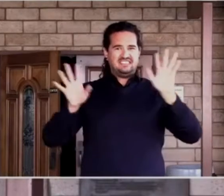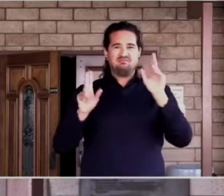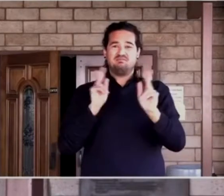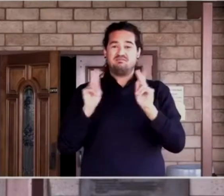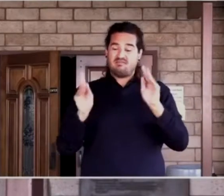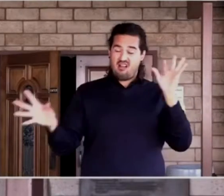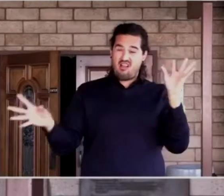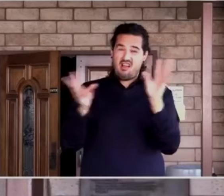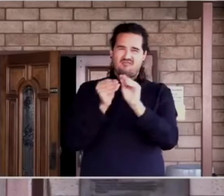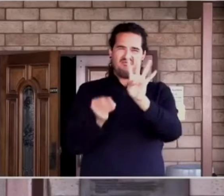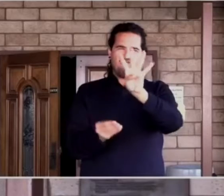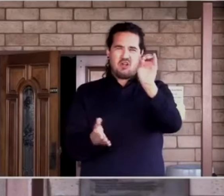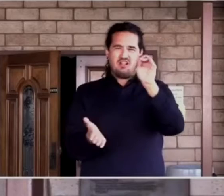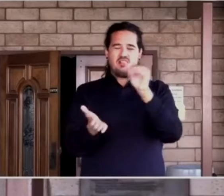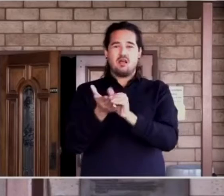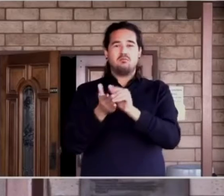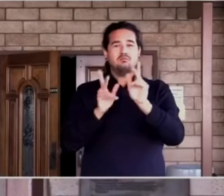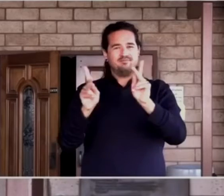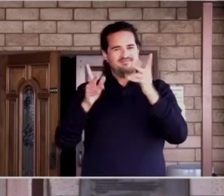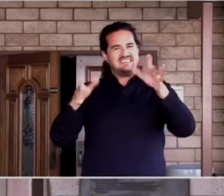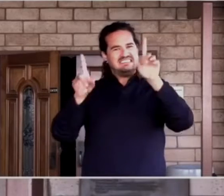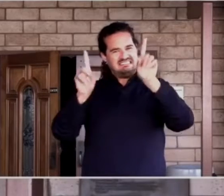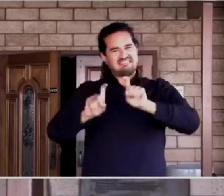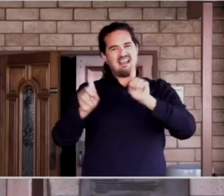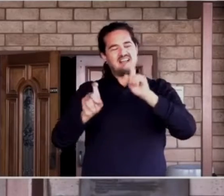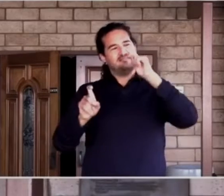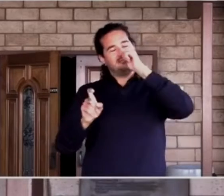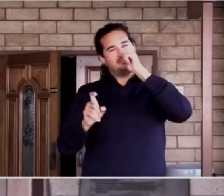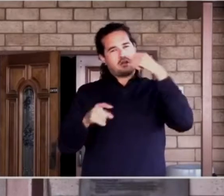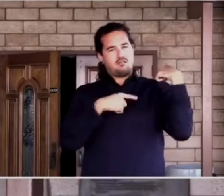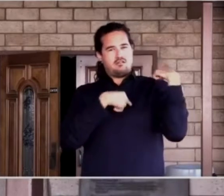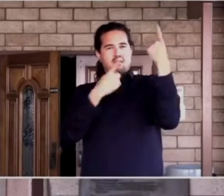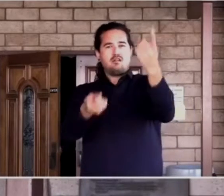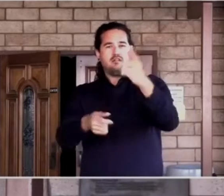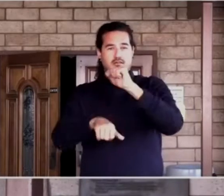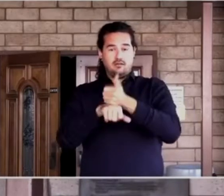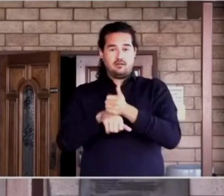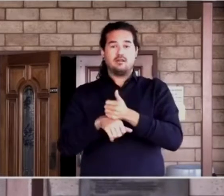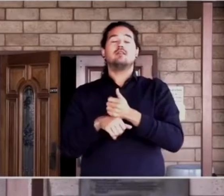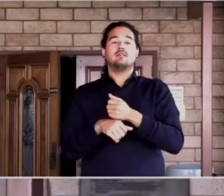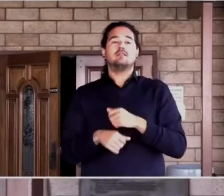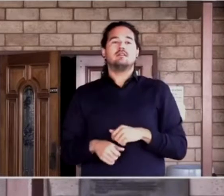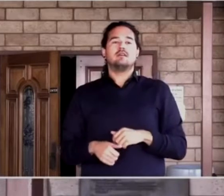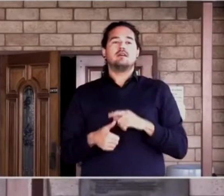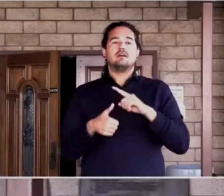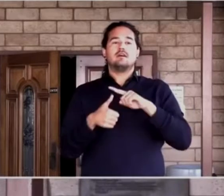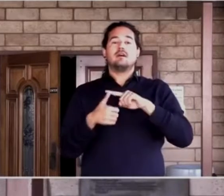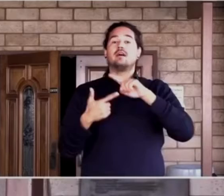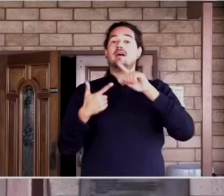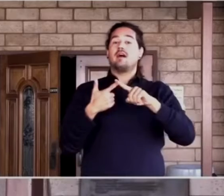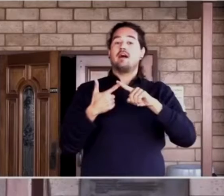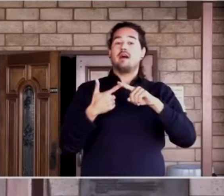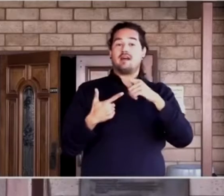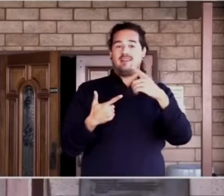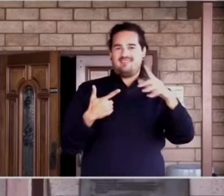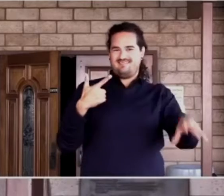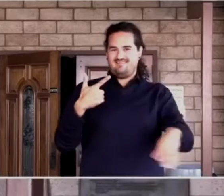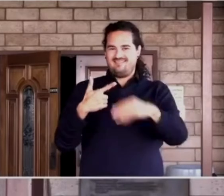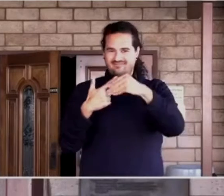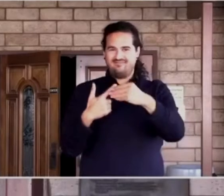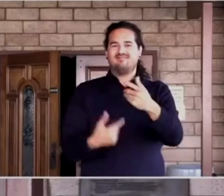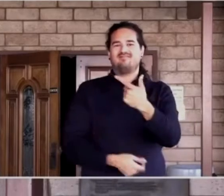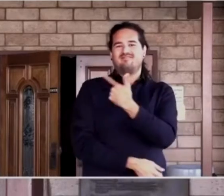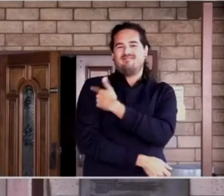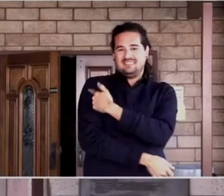we'll do that, and especially to touch some of those communities most affected. African ancestry, the